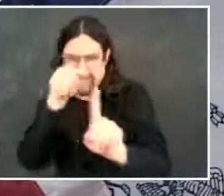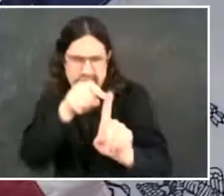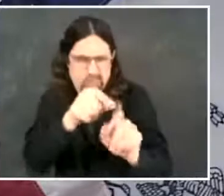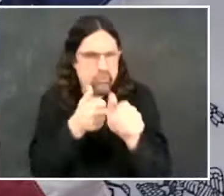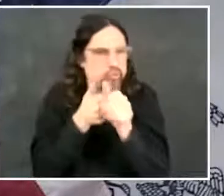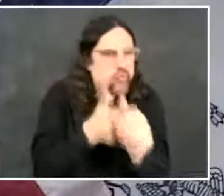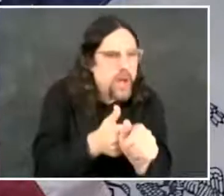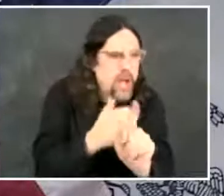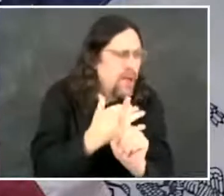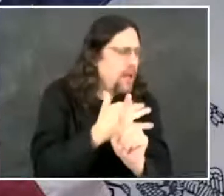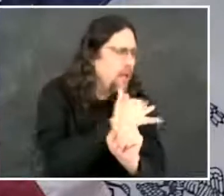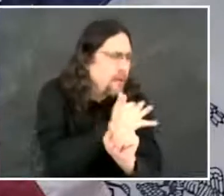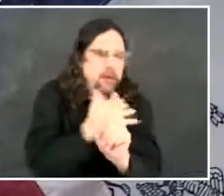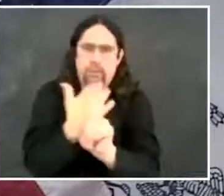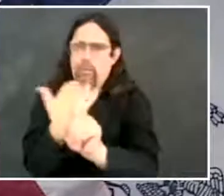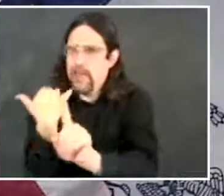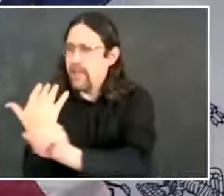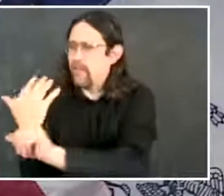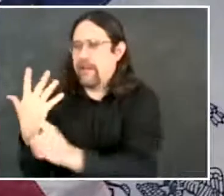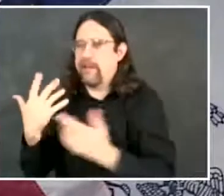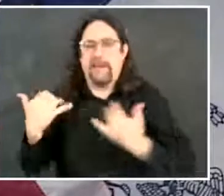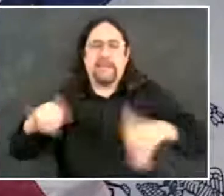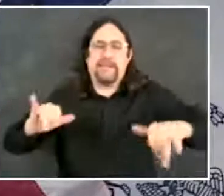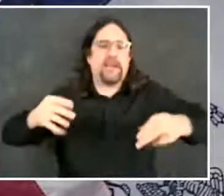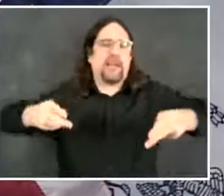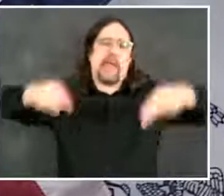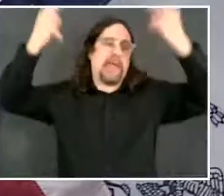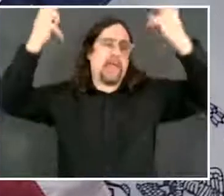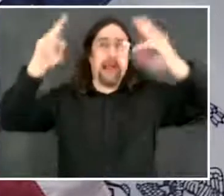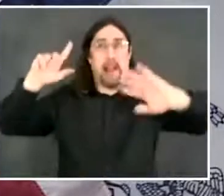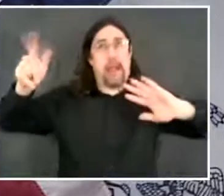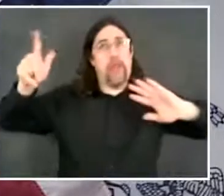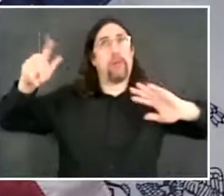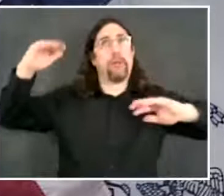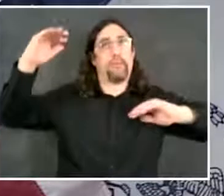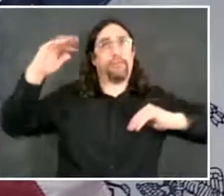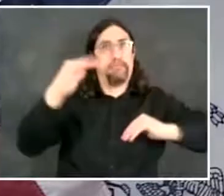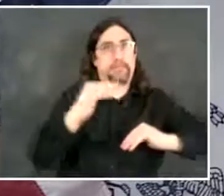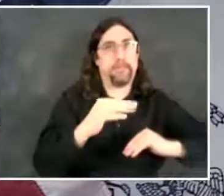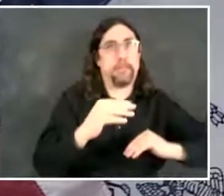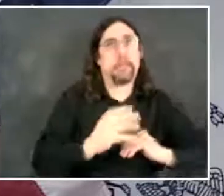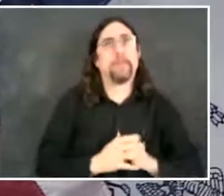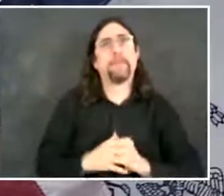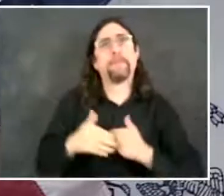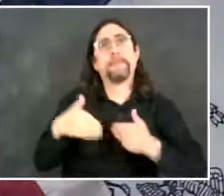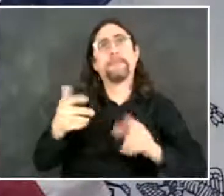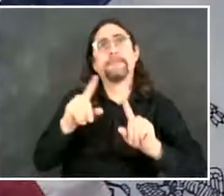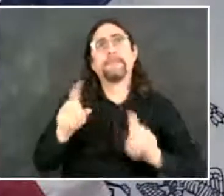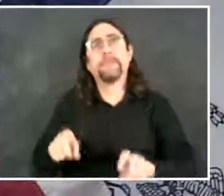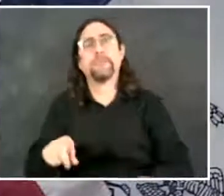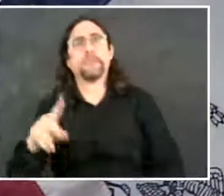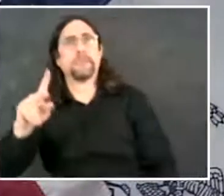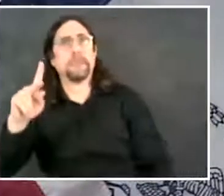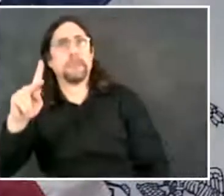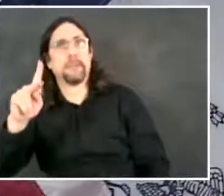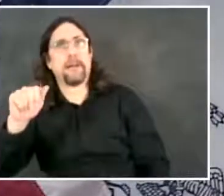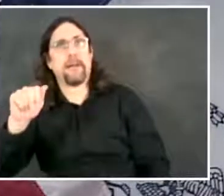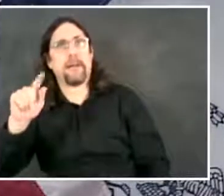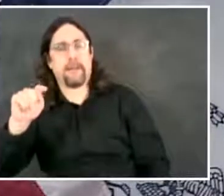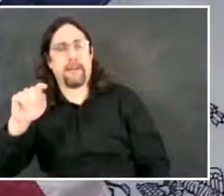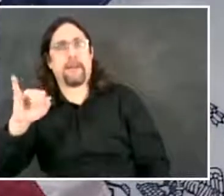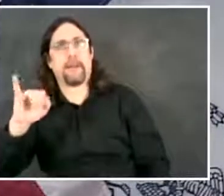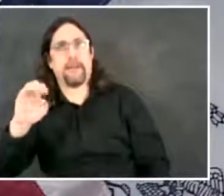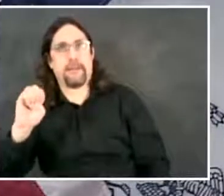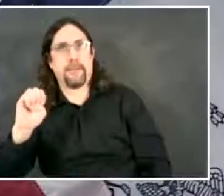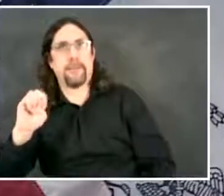you've been saying repeatedly over the past 3 days that anyone planning a large gathering is endangering lives. Considering